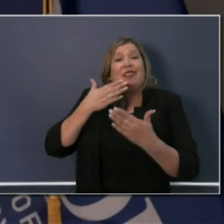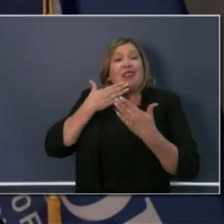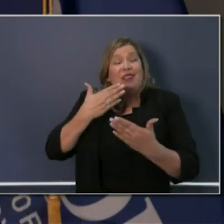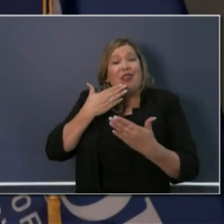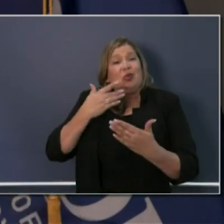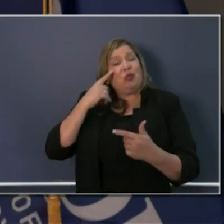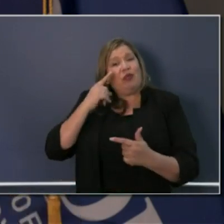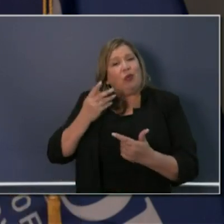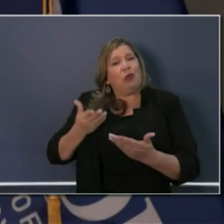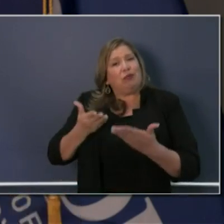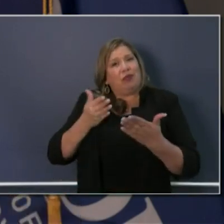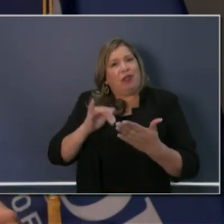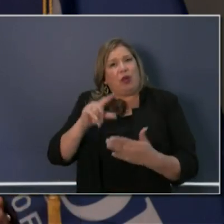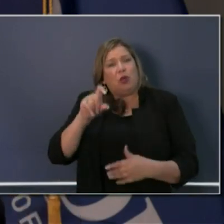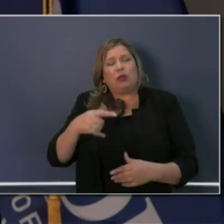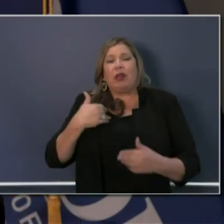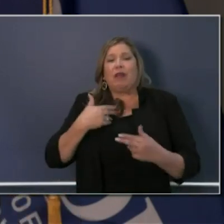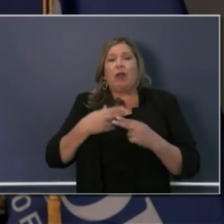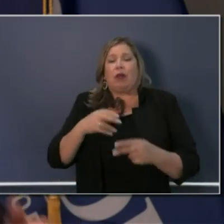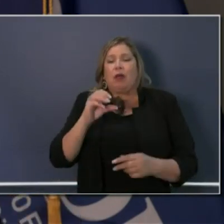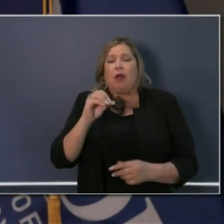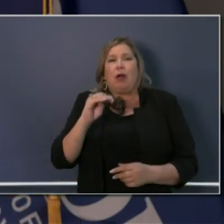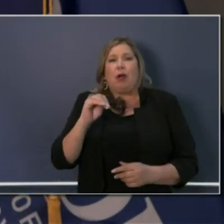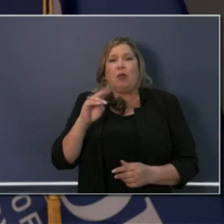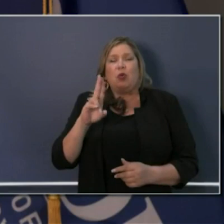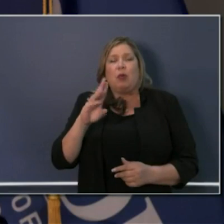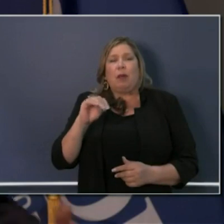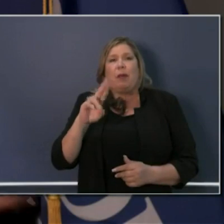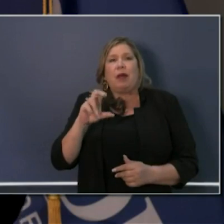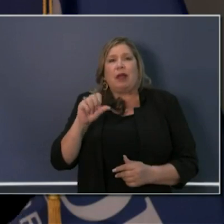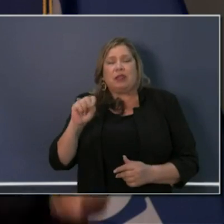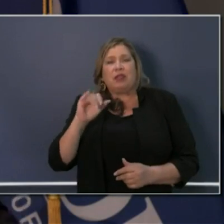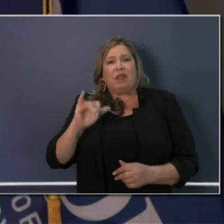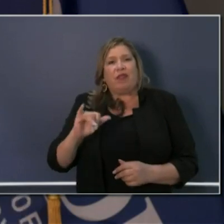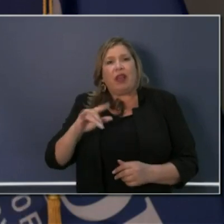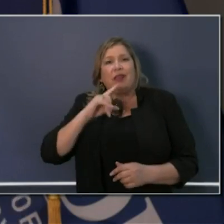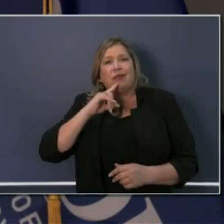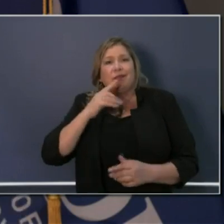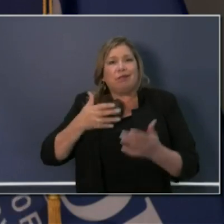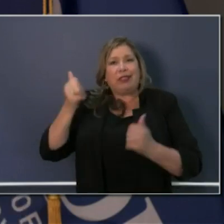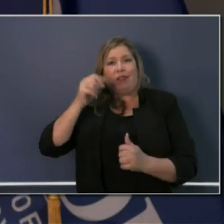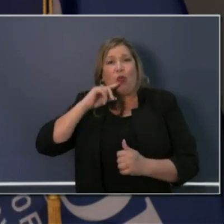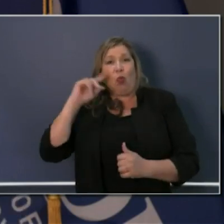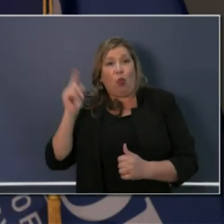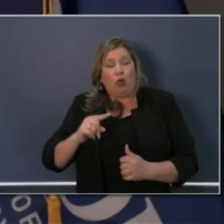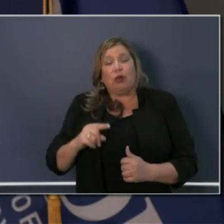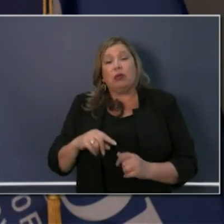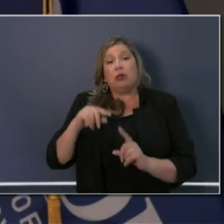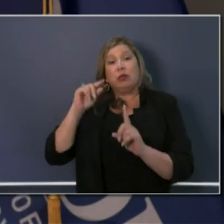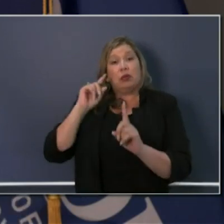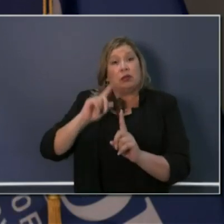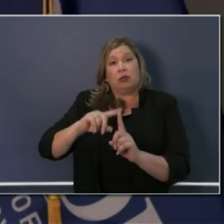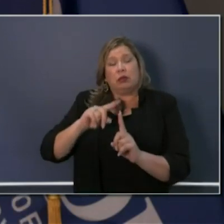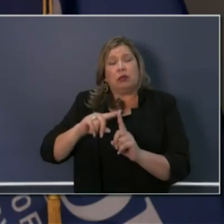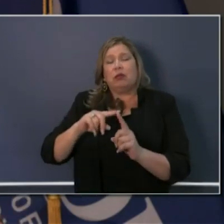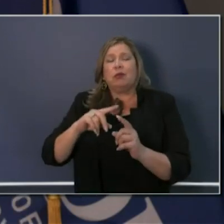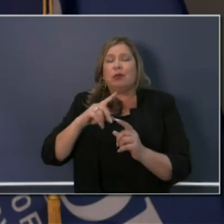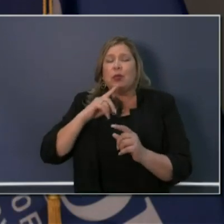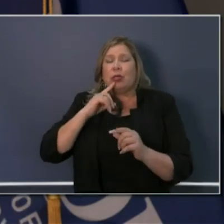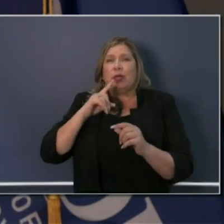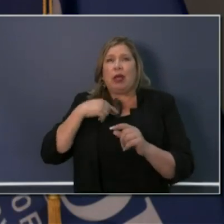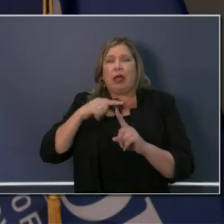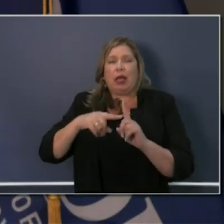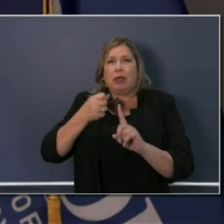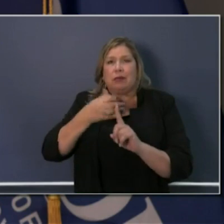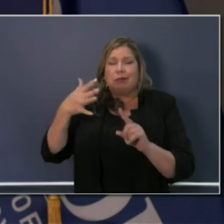executive order. Too lengthy to go into details directly to screen, but we will